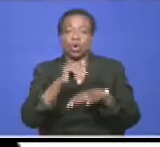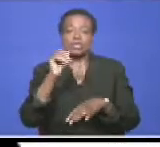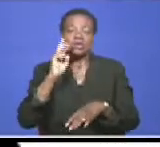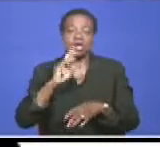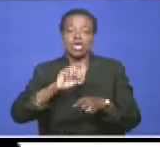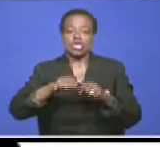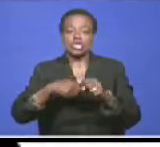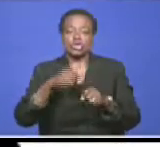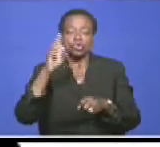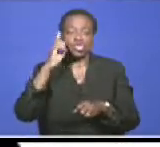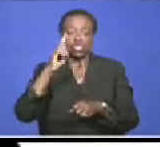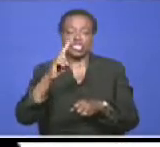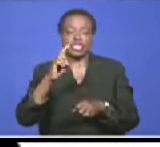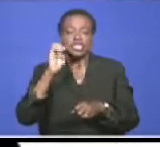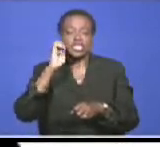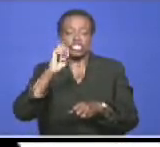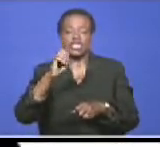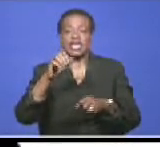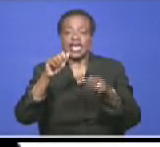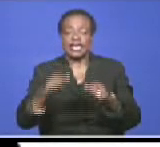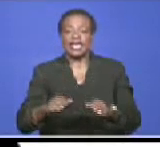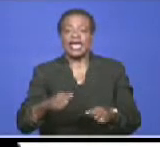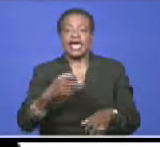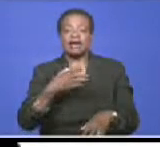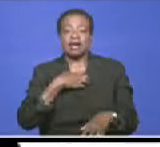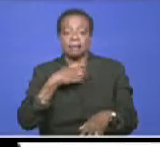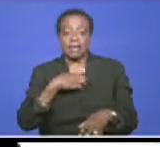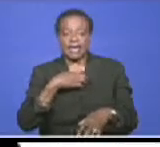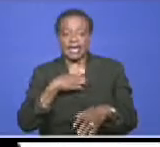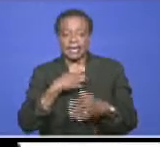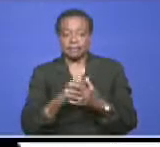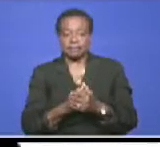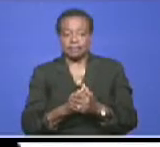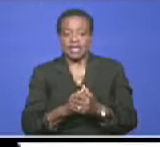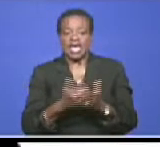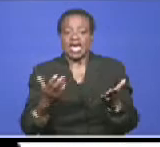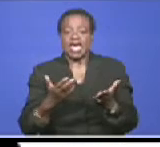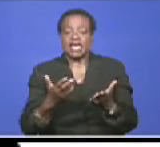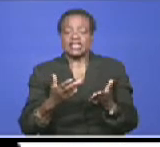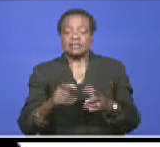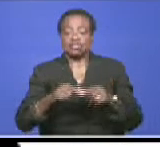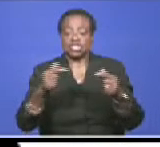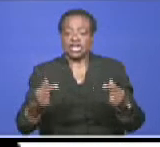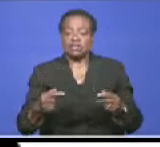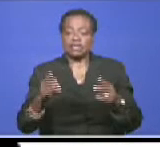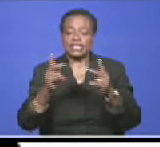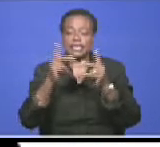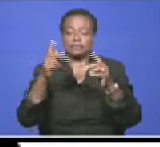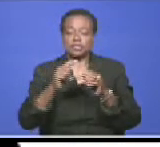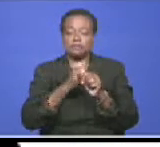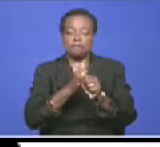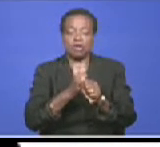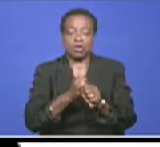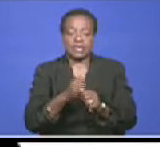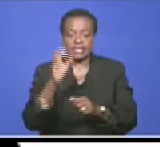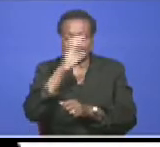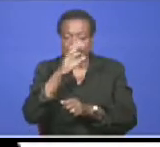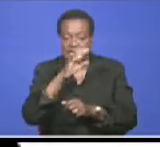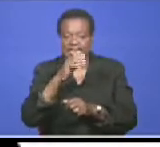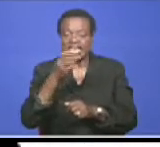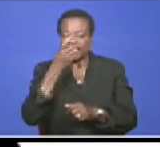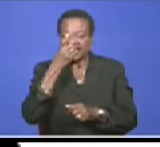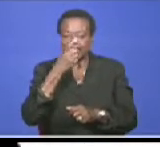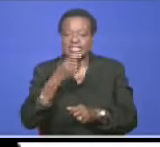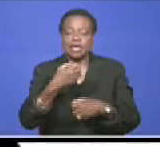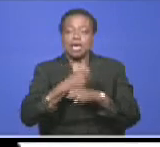could then lay her complaint. To protect yourself, here are some general tips to follow when seeking dental services. Ensure